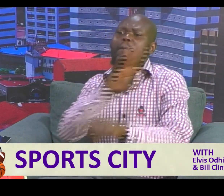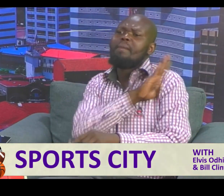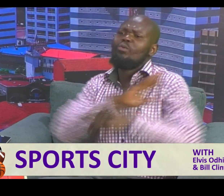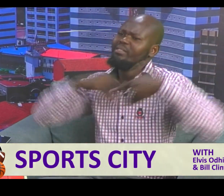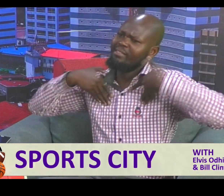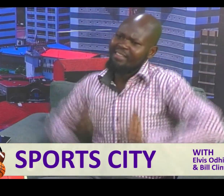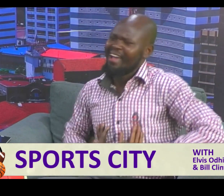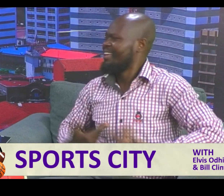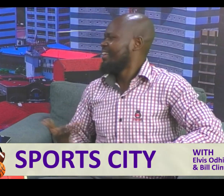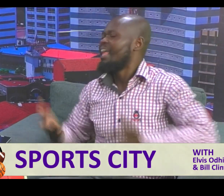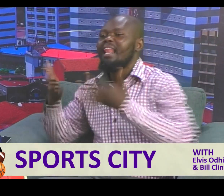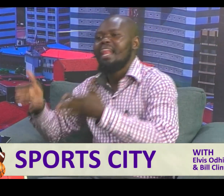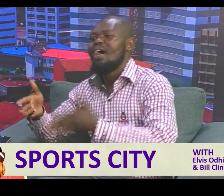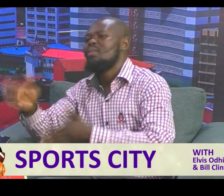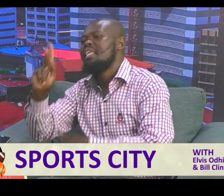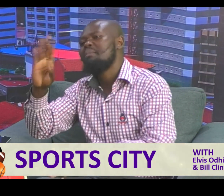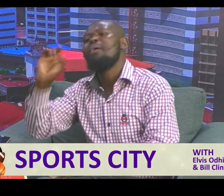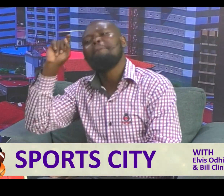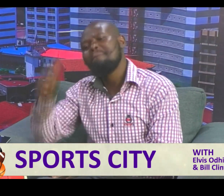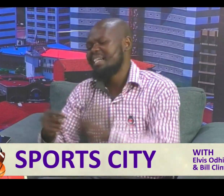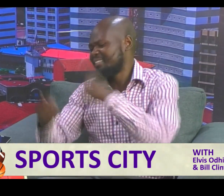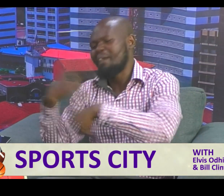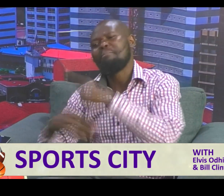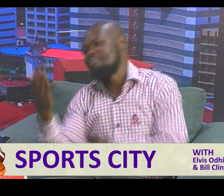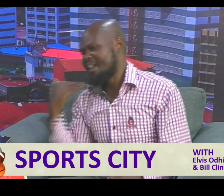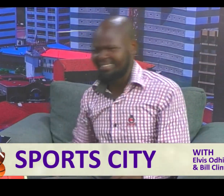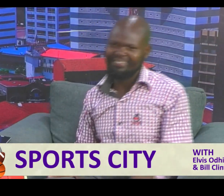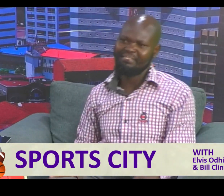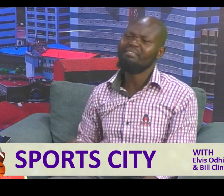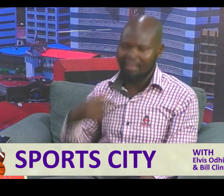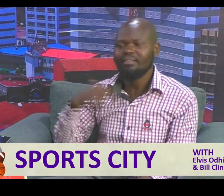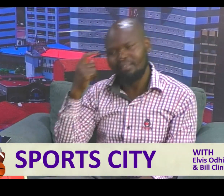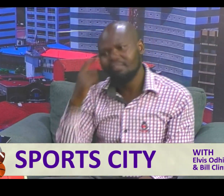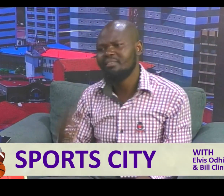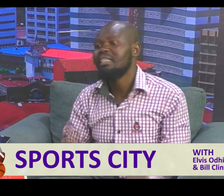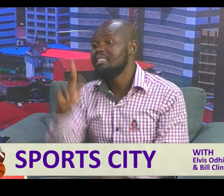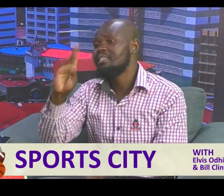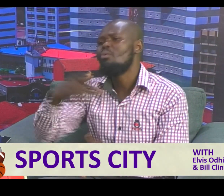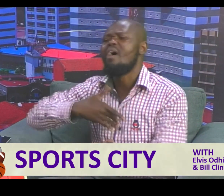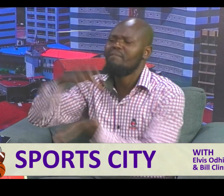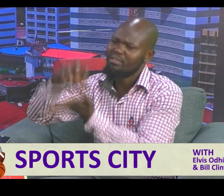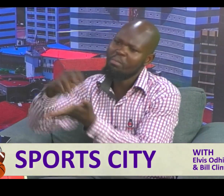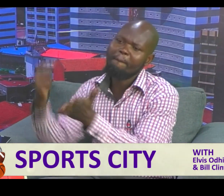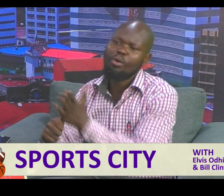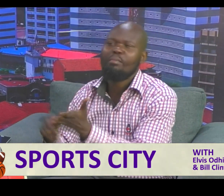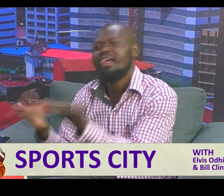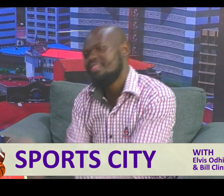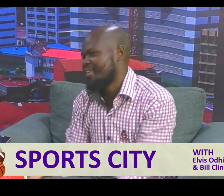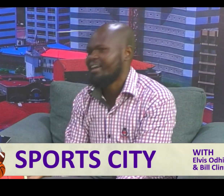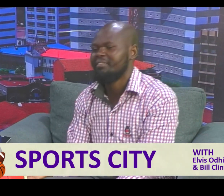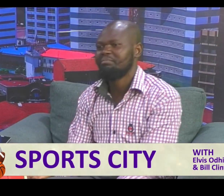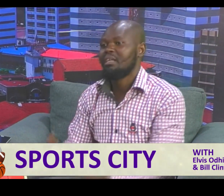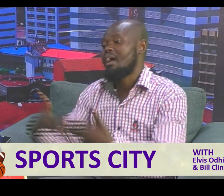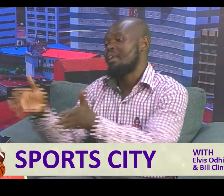and Benson was not up to his game. He was a little bit tired. and didn't have a comeback. So